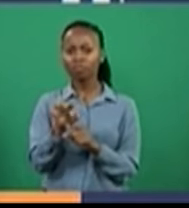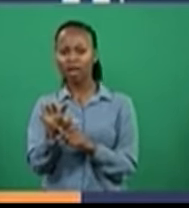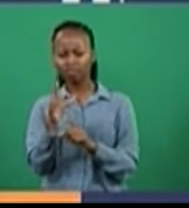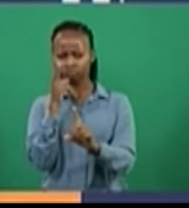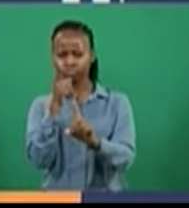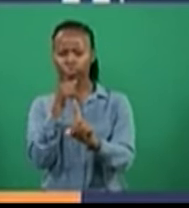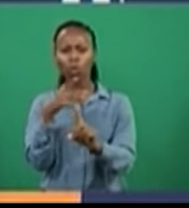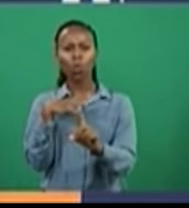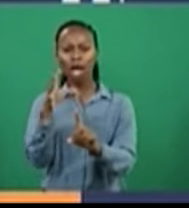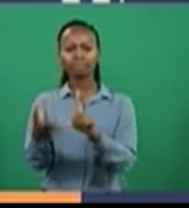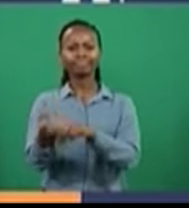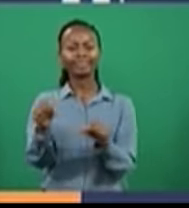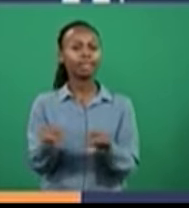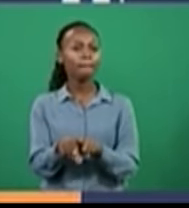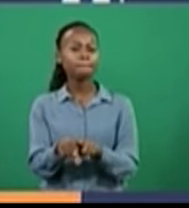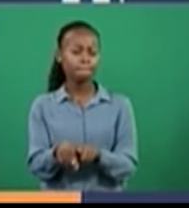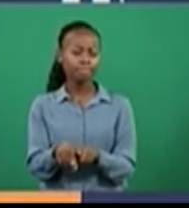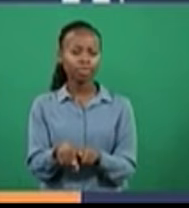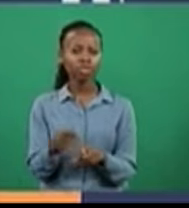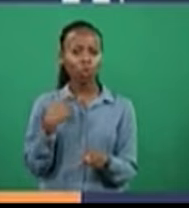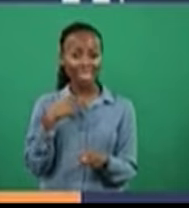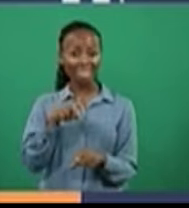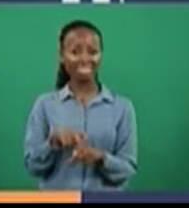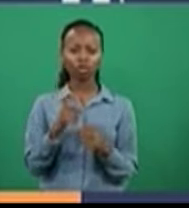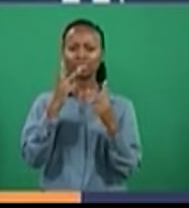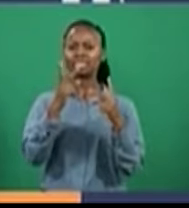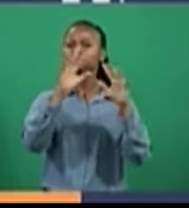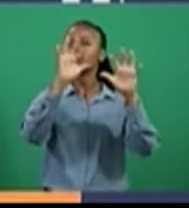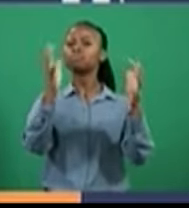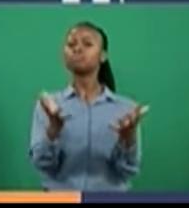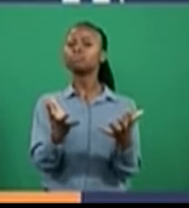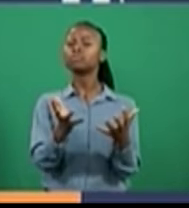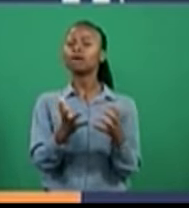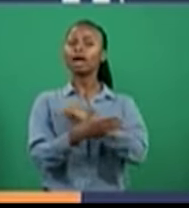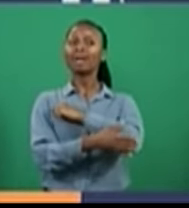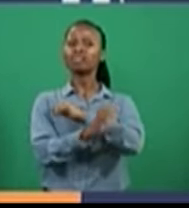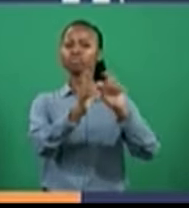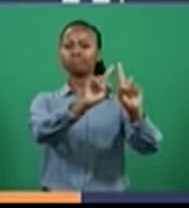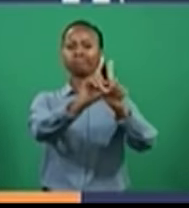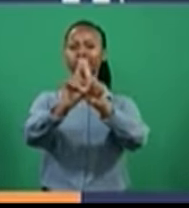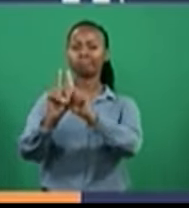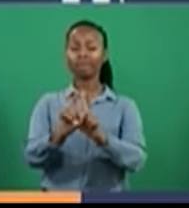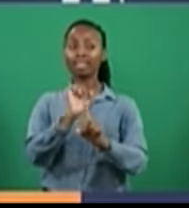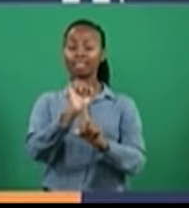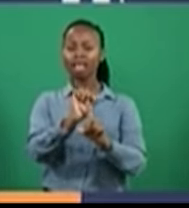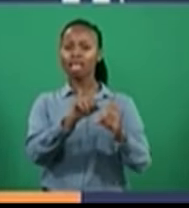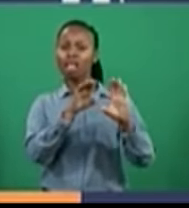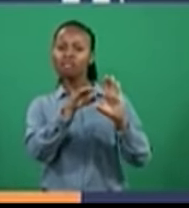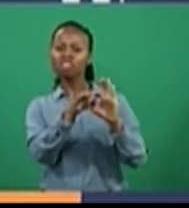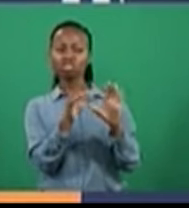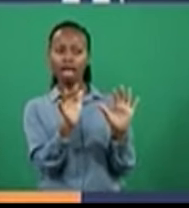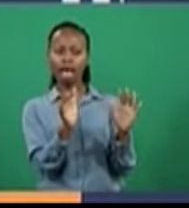of inflation. And to the extent that inflation is expected to decline to target and would be